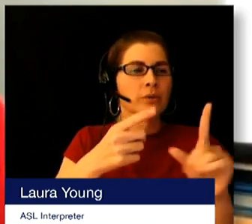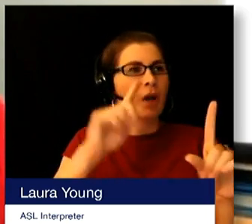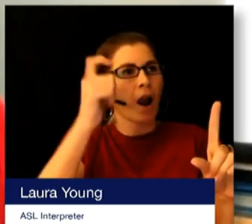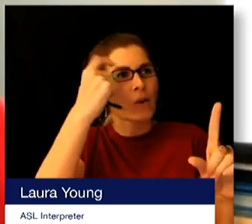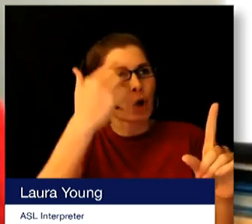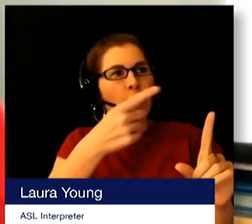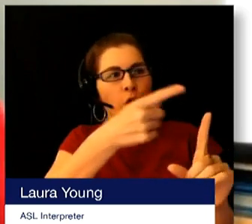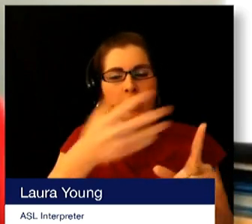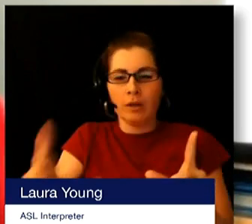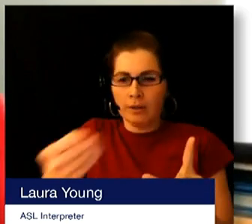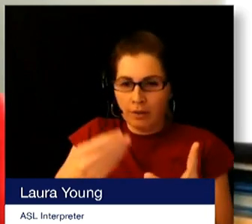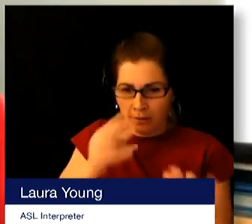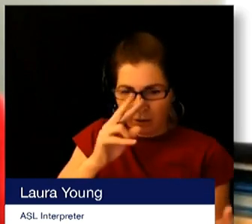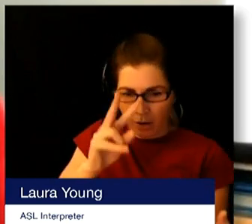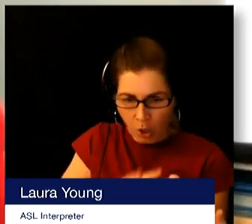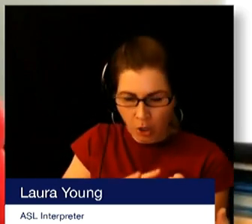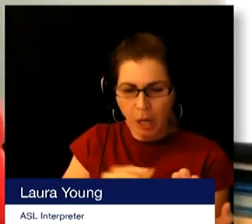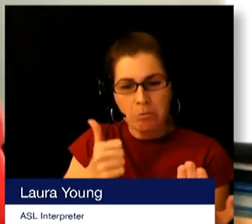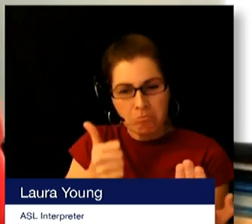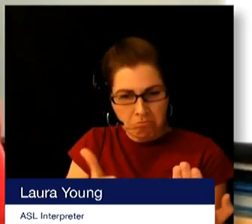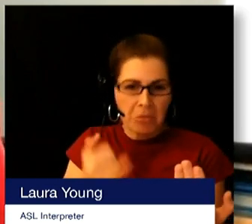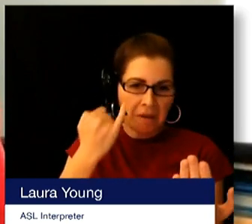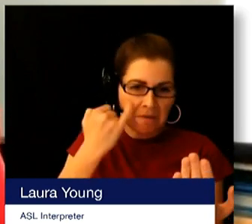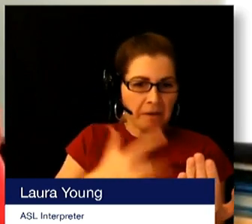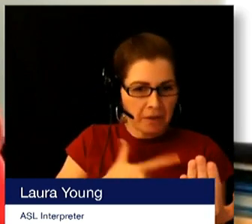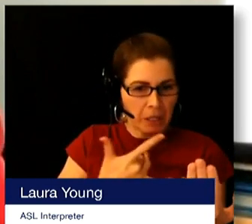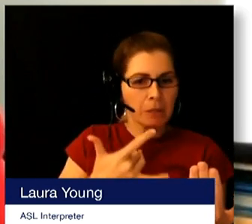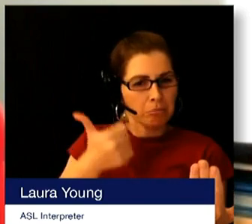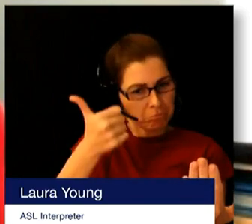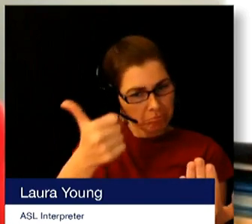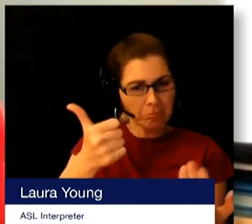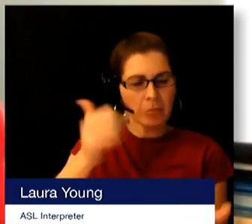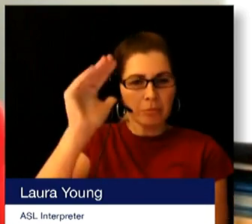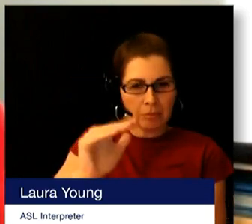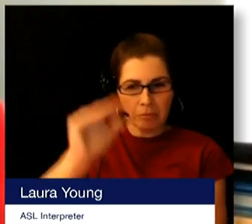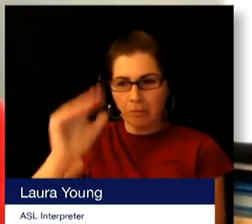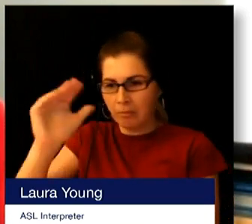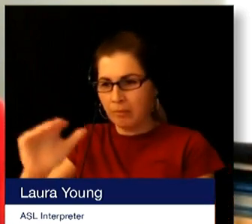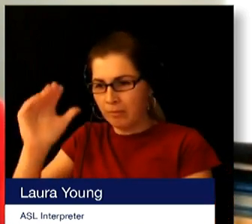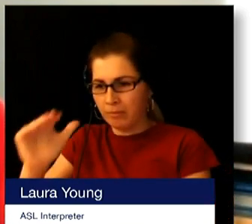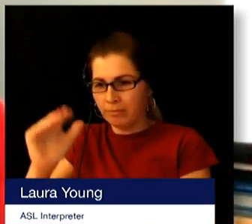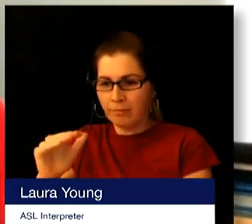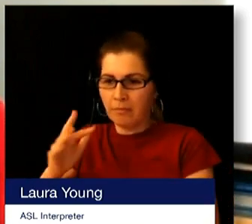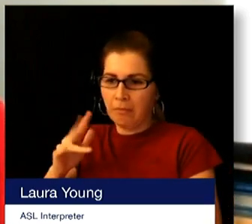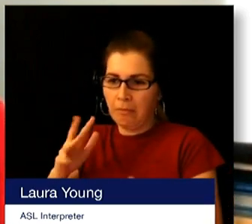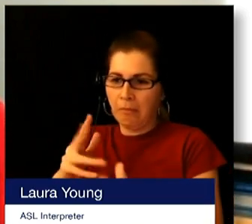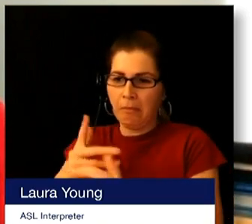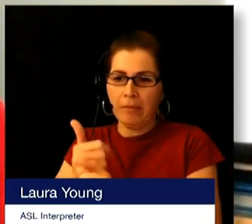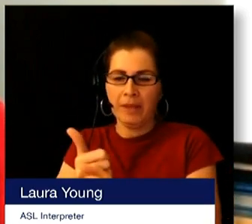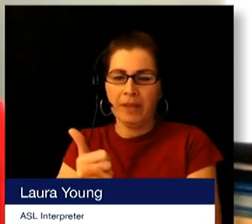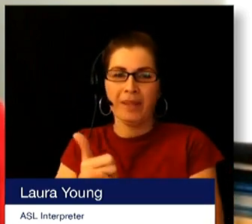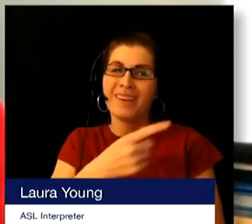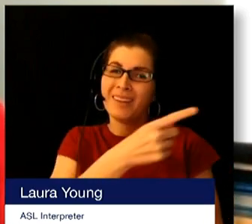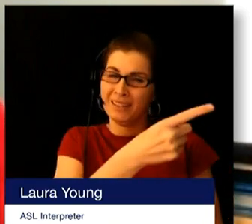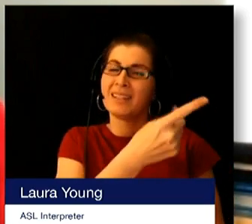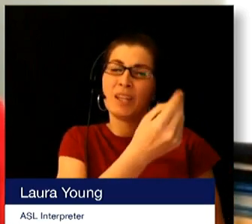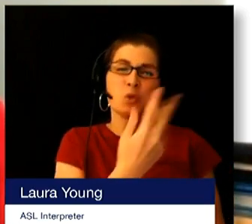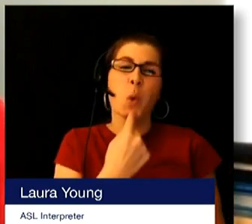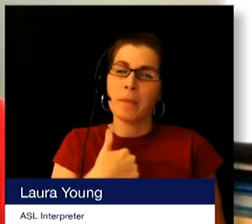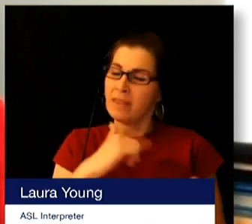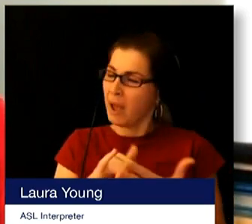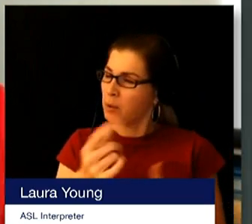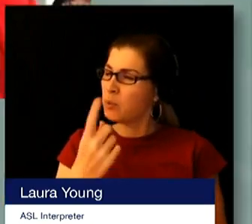applications and granting it where you see fit, then you can really prevent all that, because he did say that was one of his biggest regrets leaving the